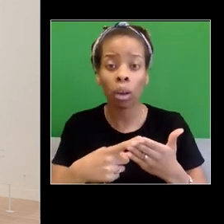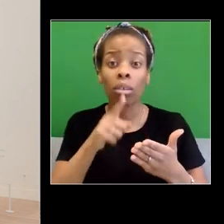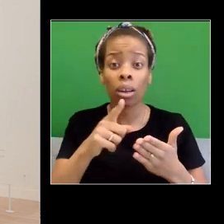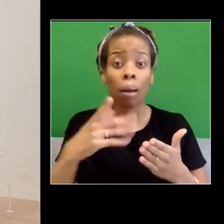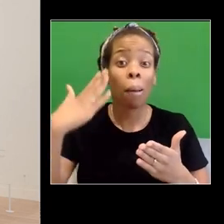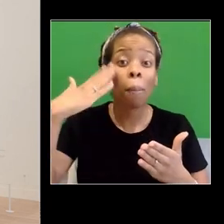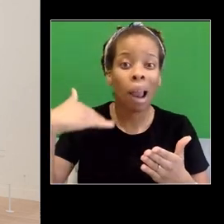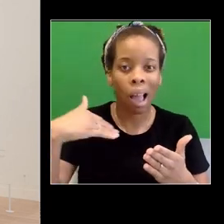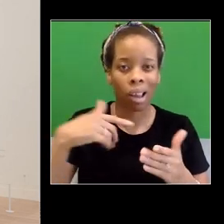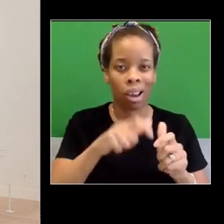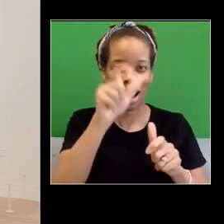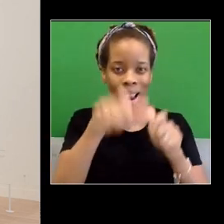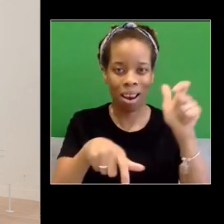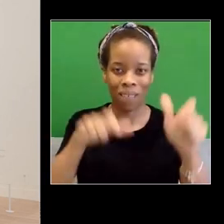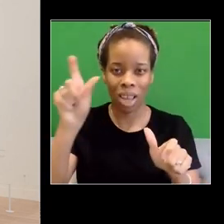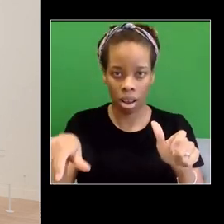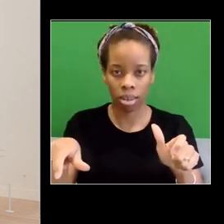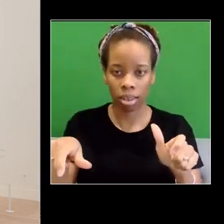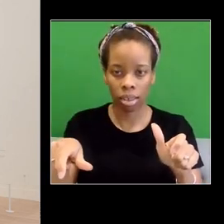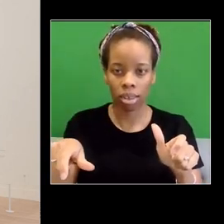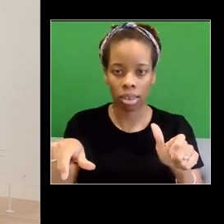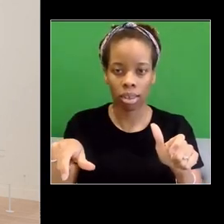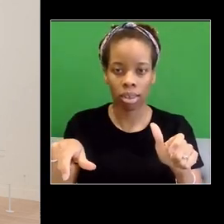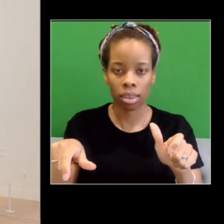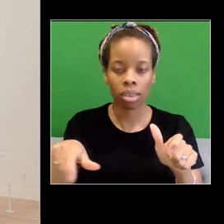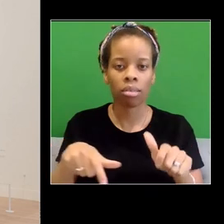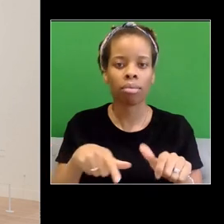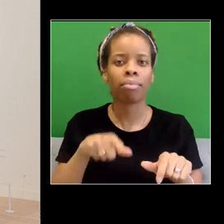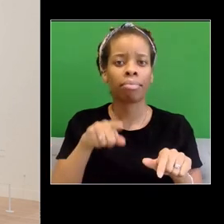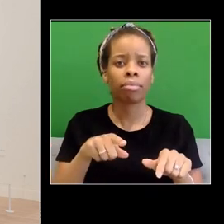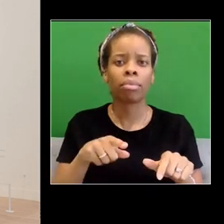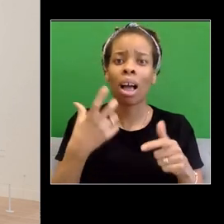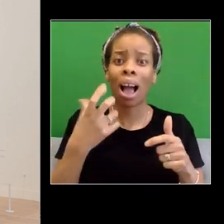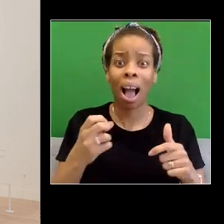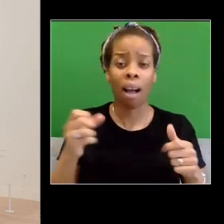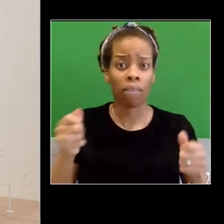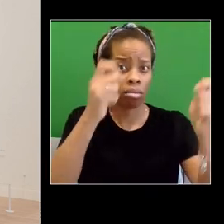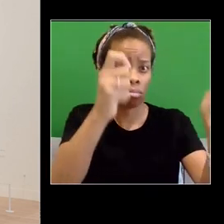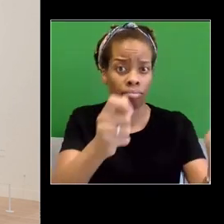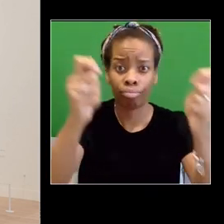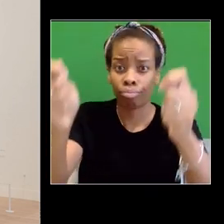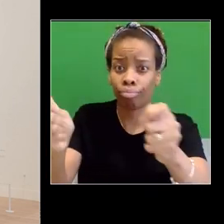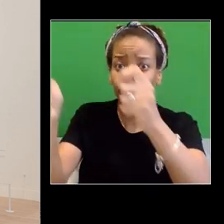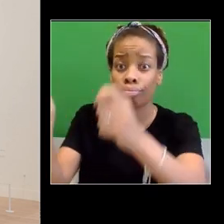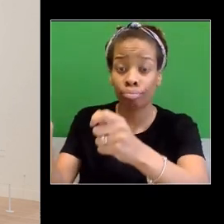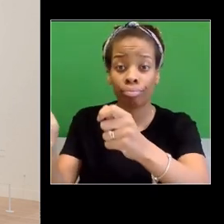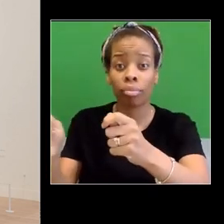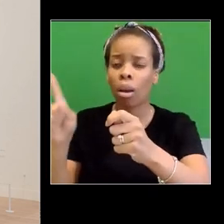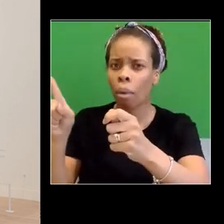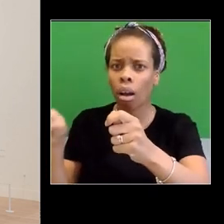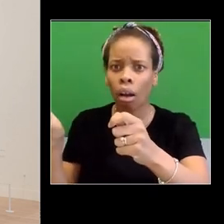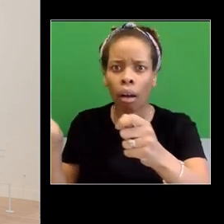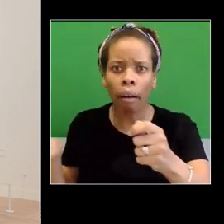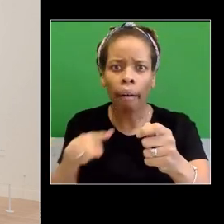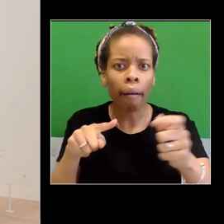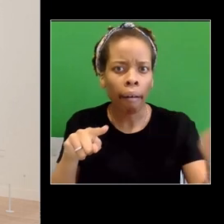going to talk about that in a moment, but these Black figures into space, into air, but also into relationship with us and each